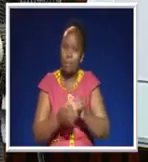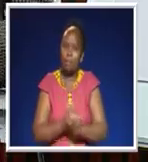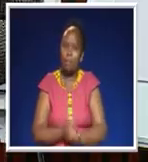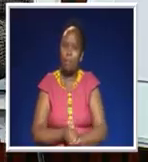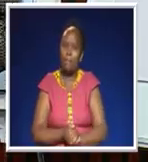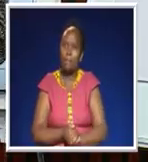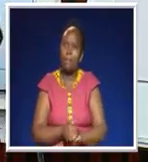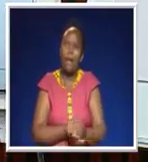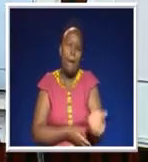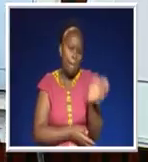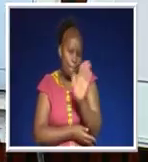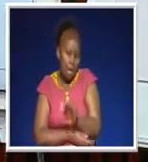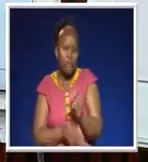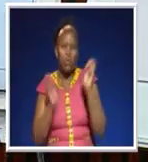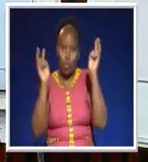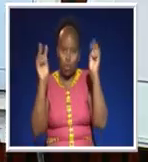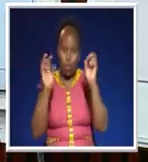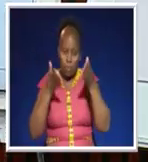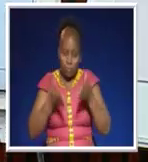Back to our topic of today,